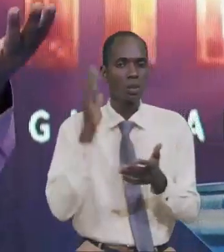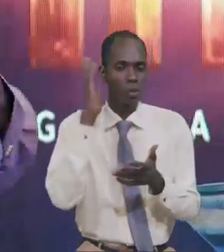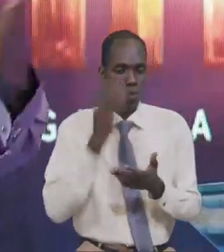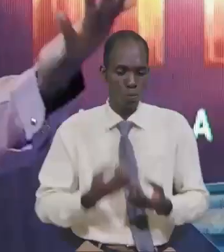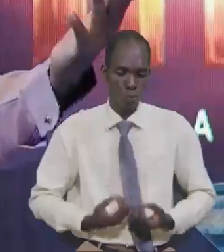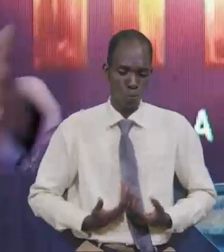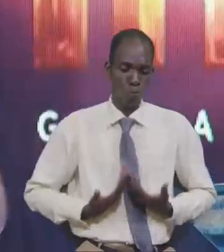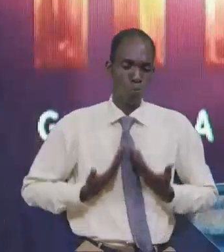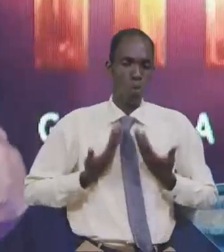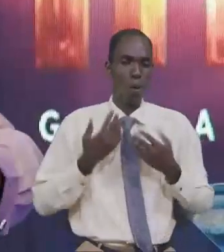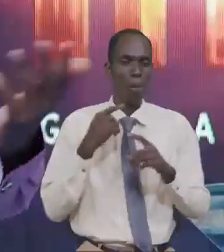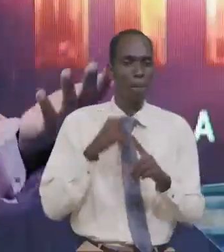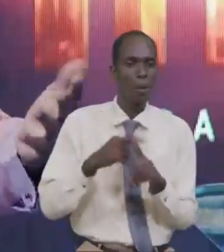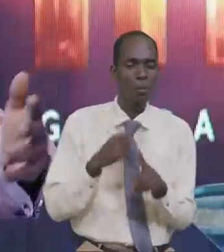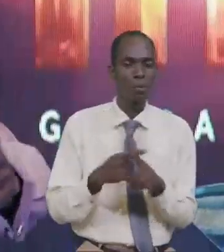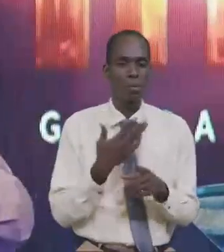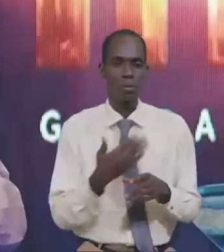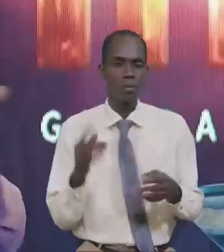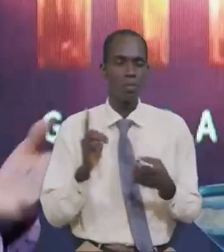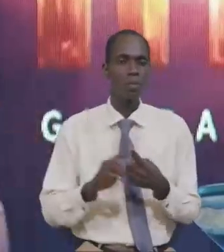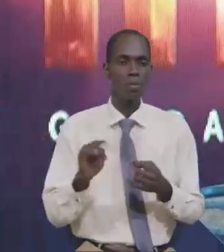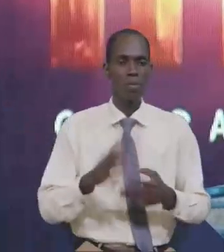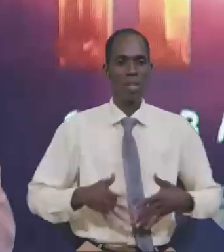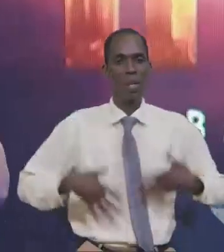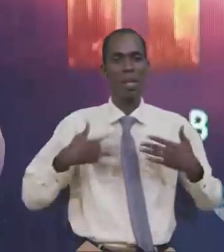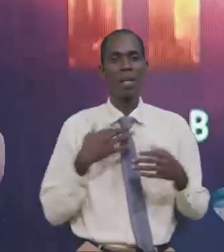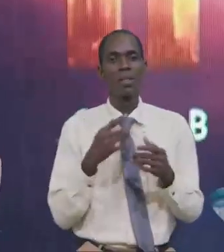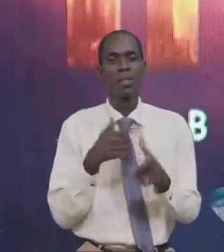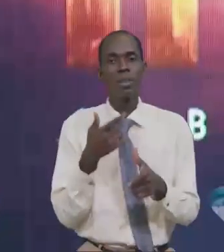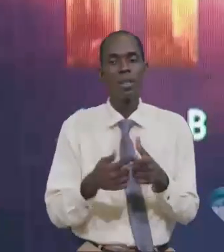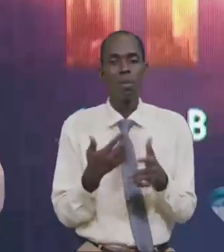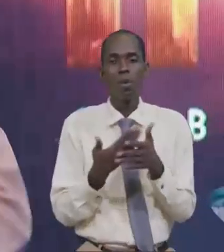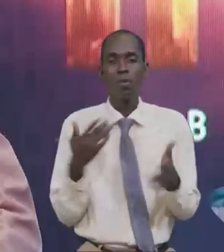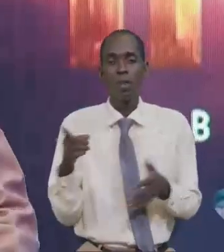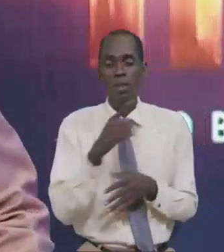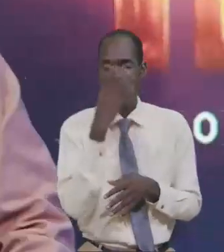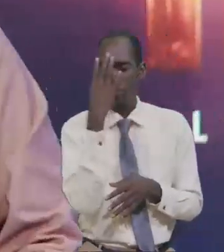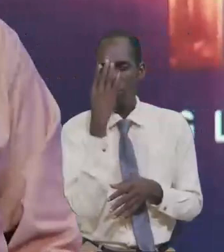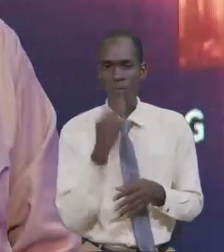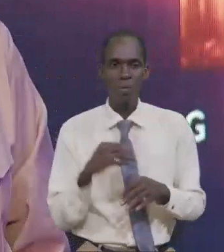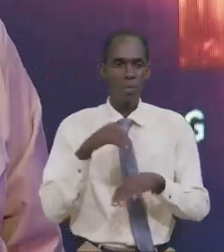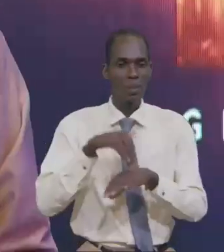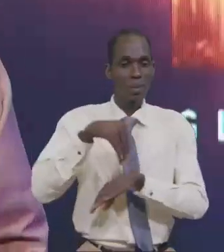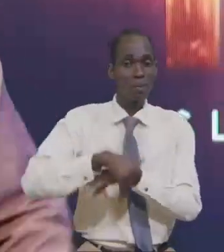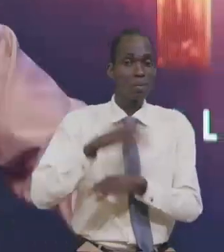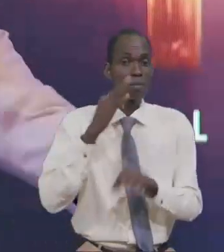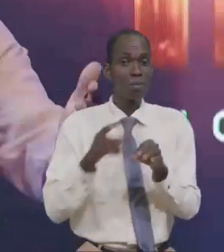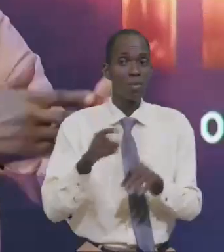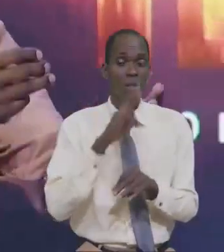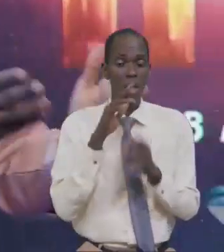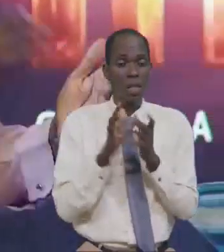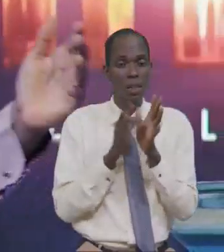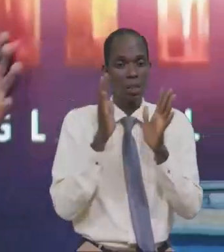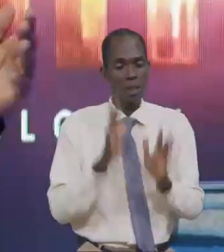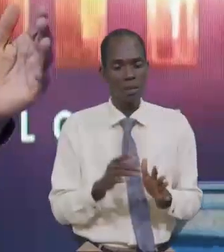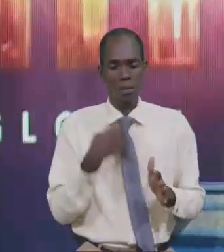they are Christian, they say they are Christian, they have read their Bible, and then they have prayed. But before they sleep, they grab that phone again,